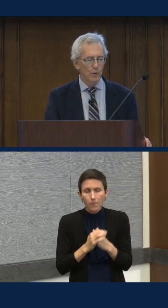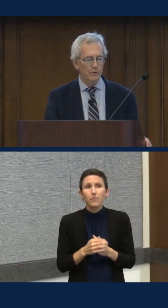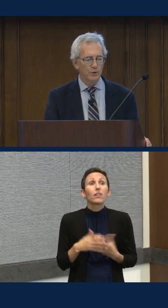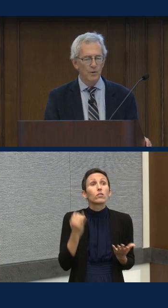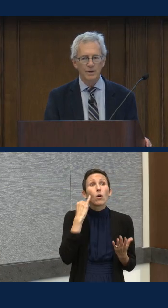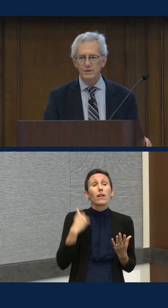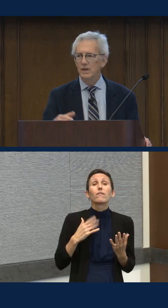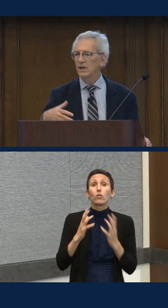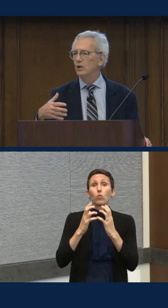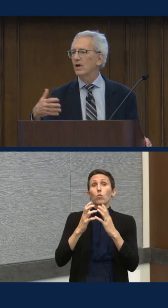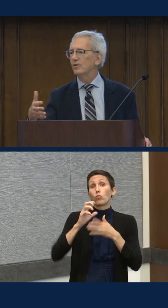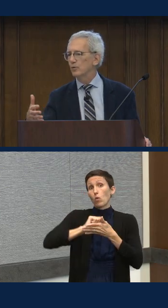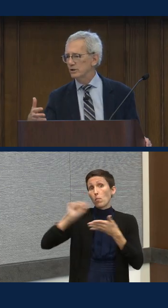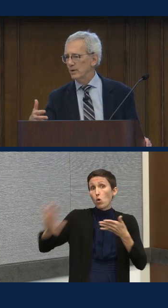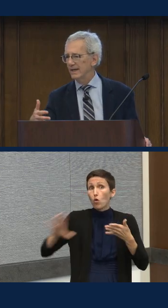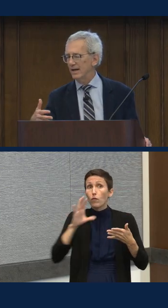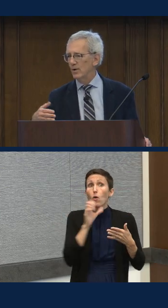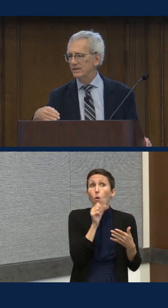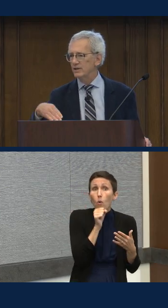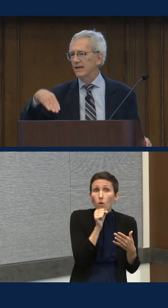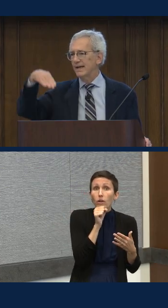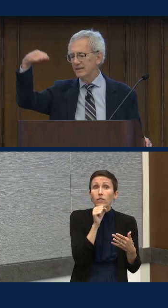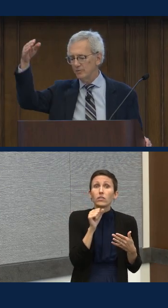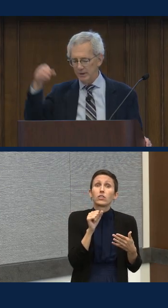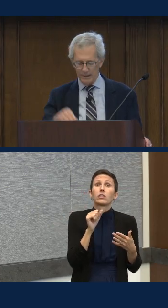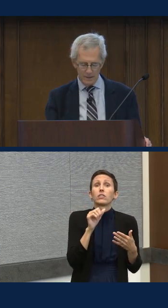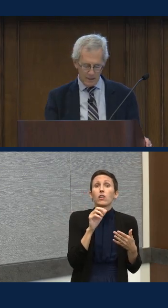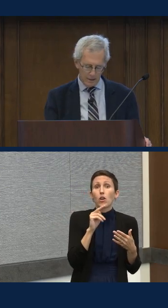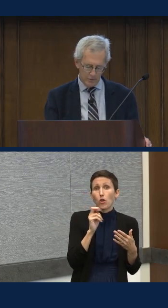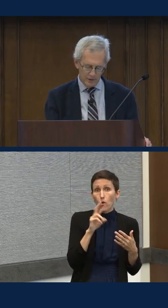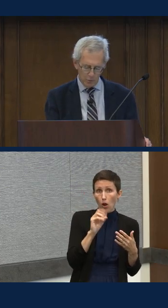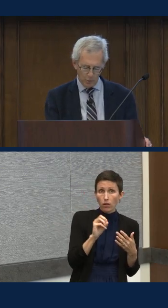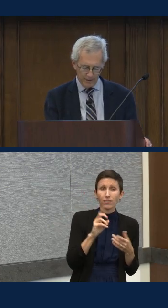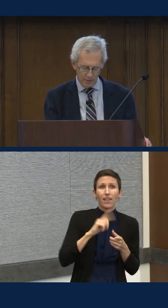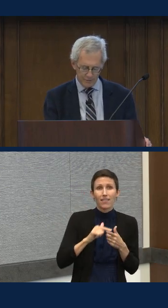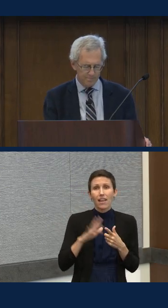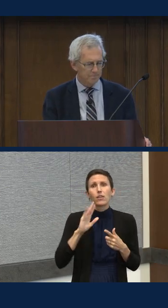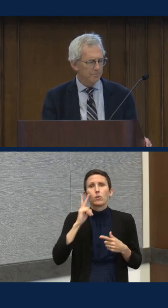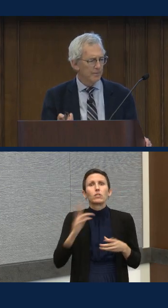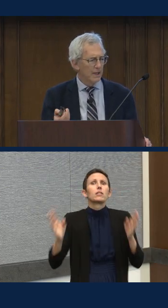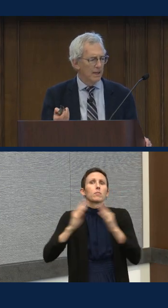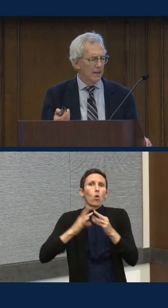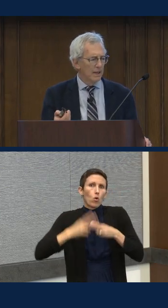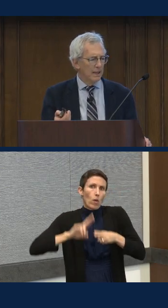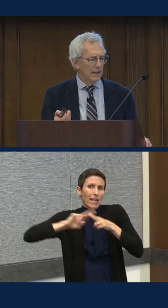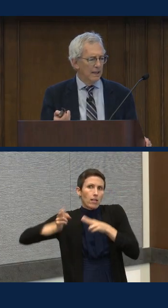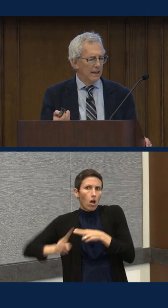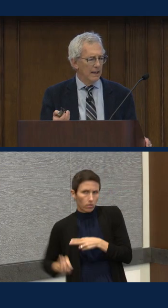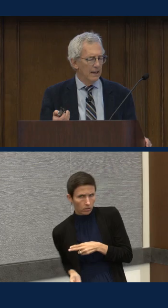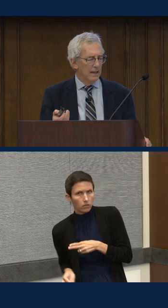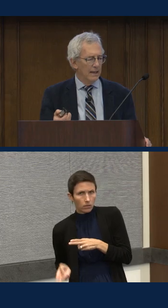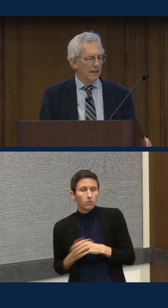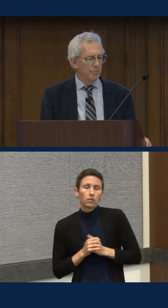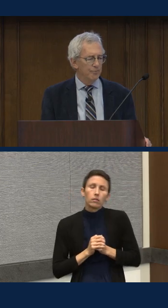those orange neurons, you have unrestrained anorexigenic activity and you see more weight loss.